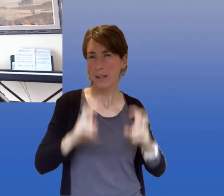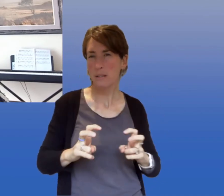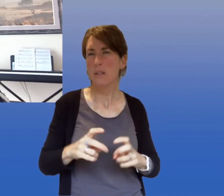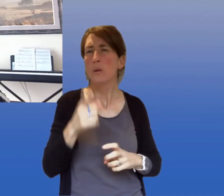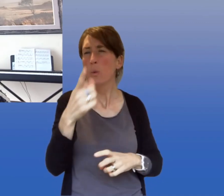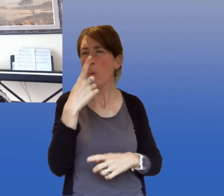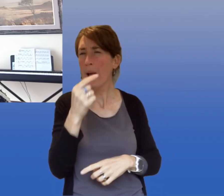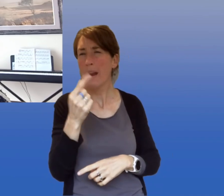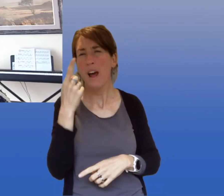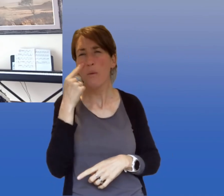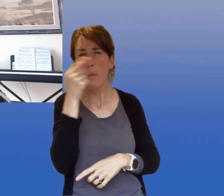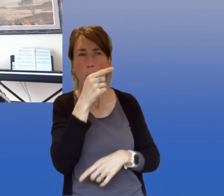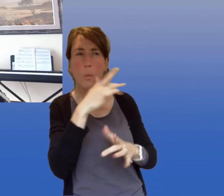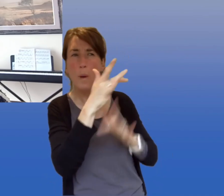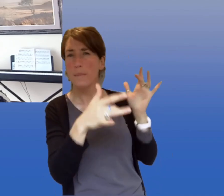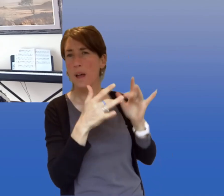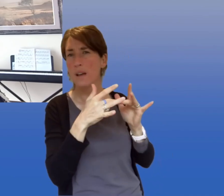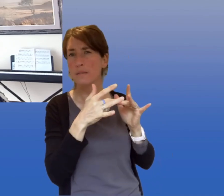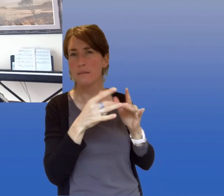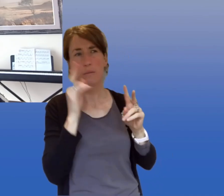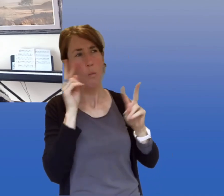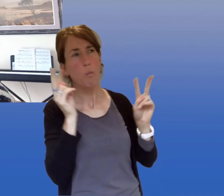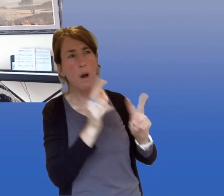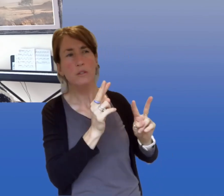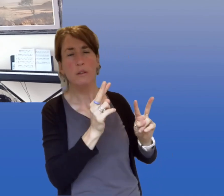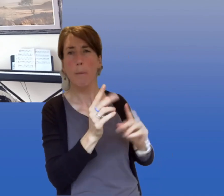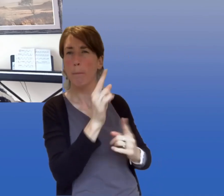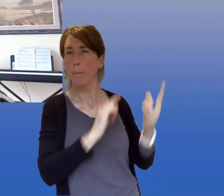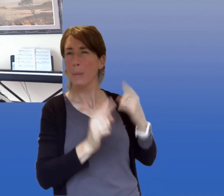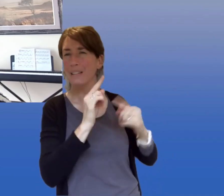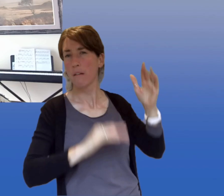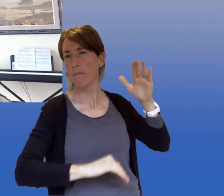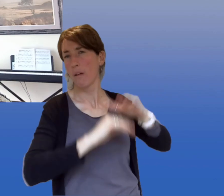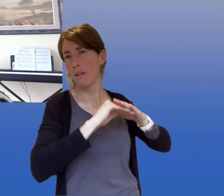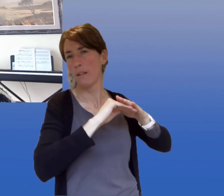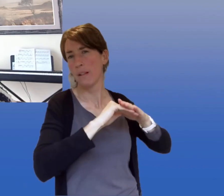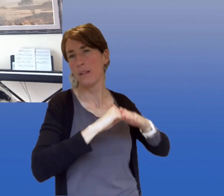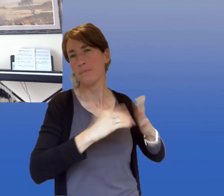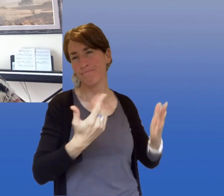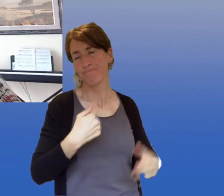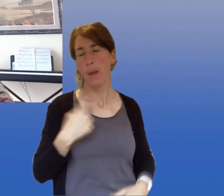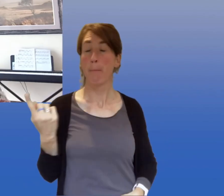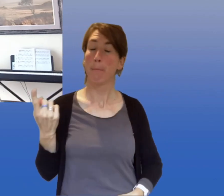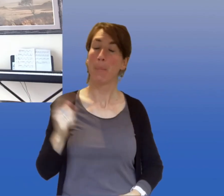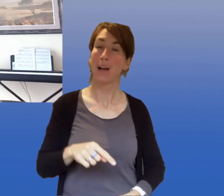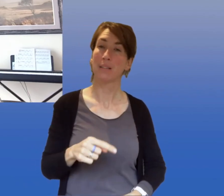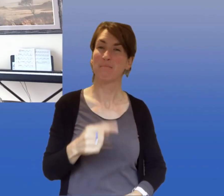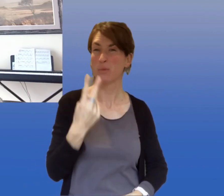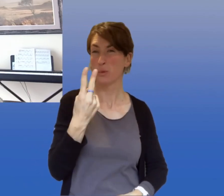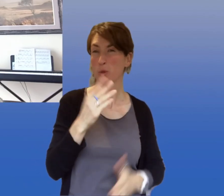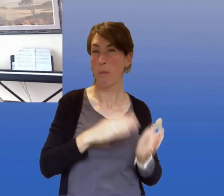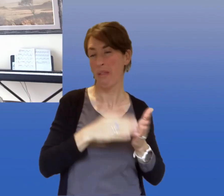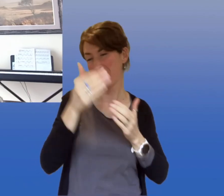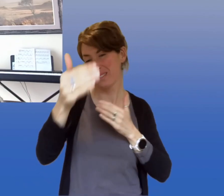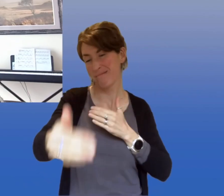few highlights. As I said, you can go back and watch the recording of the meeting or bits of it as you so